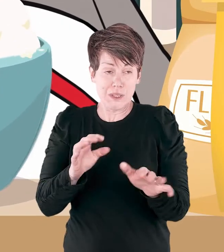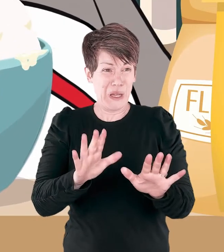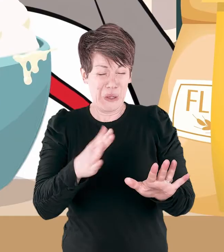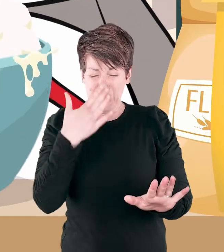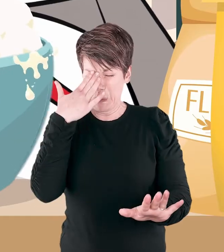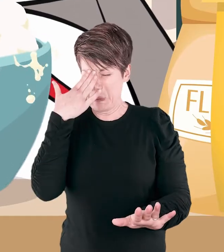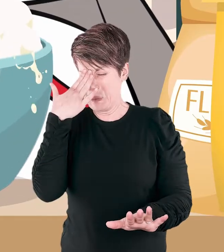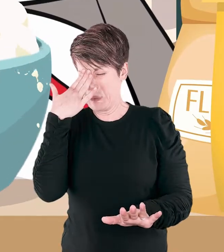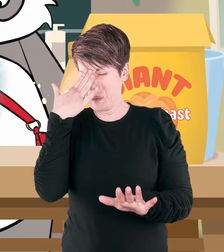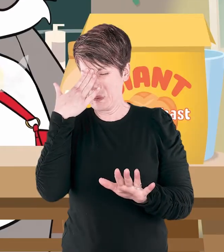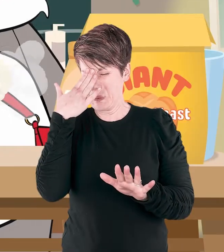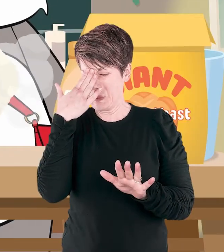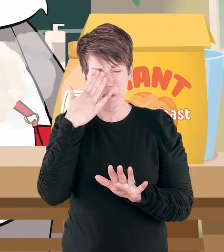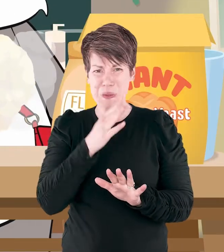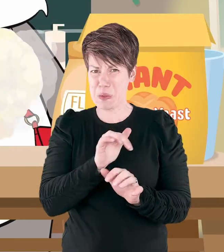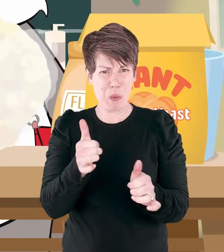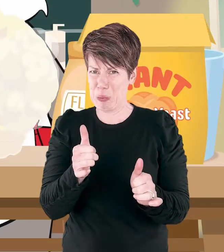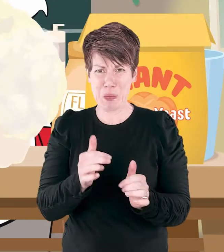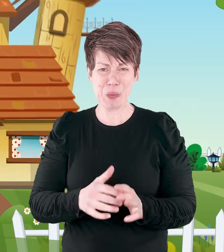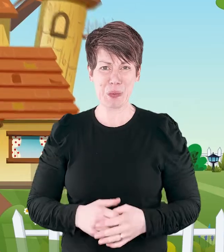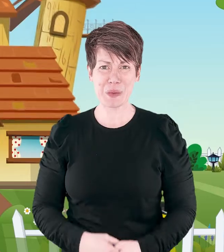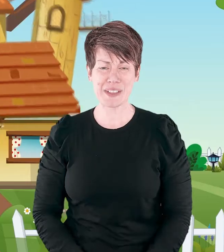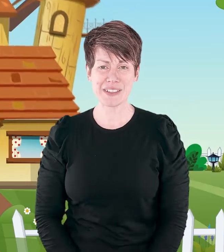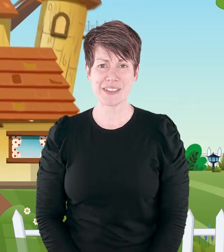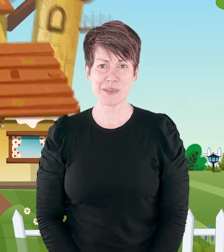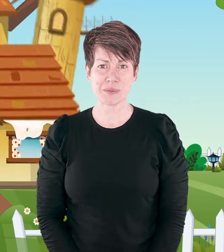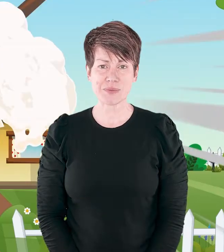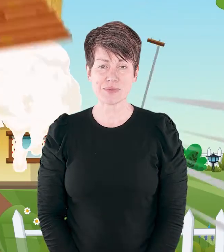Oh dear, I have a bad feeling about this.